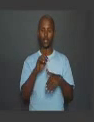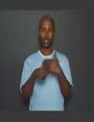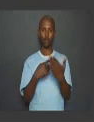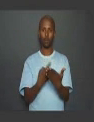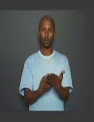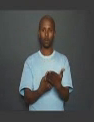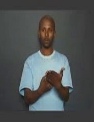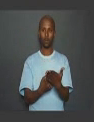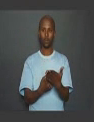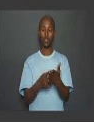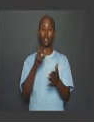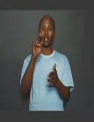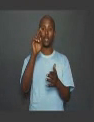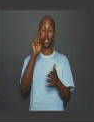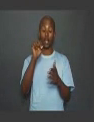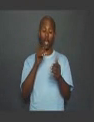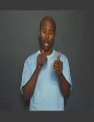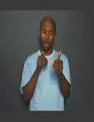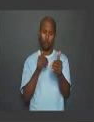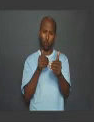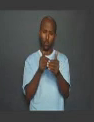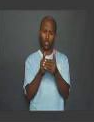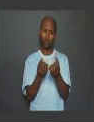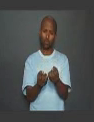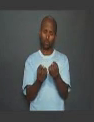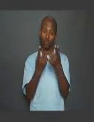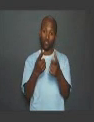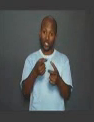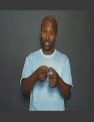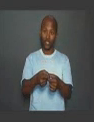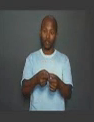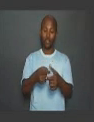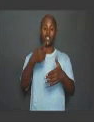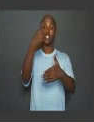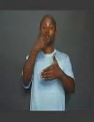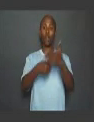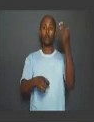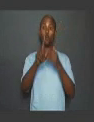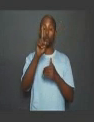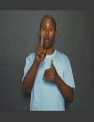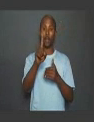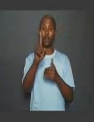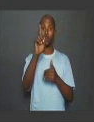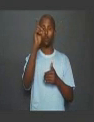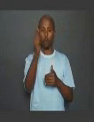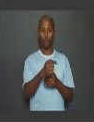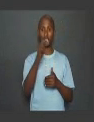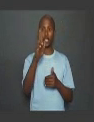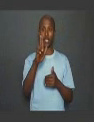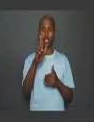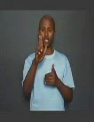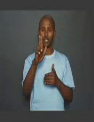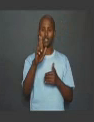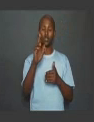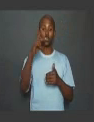Therefore, as n approaches infinity, the value of 1 over 3 to